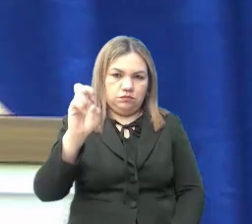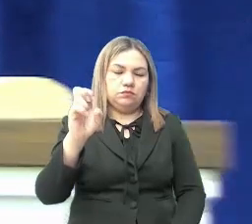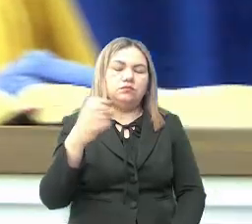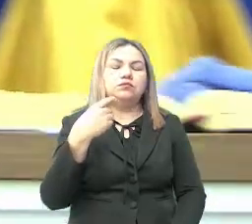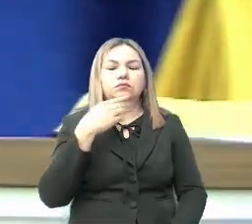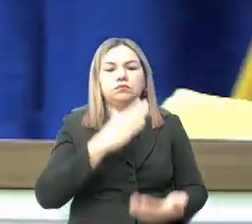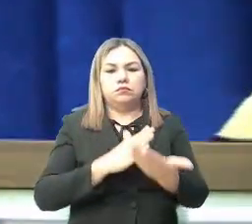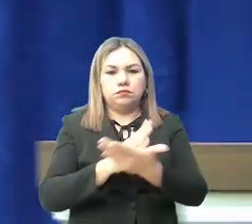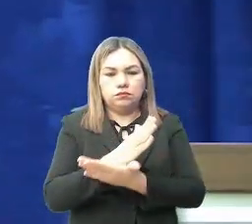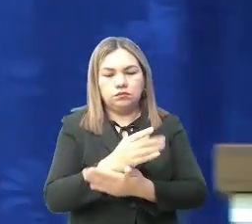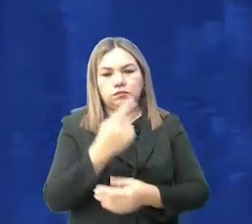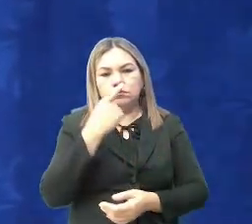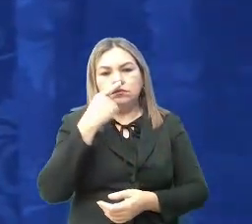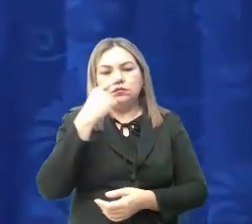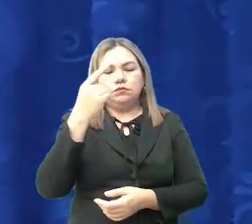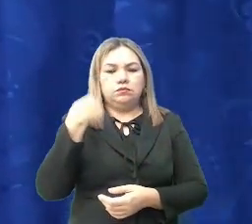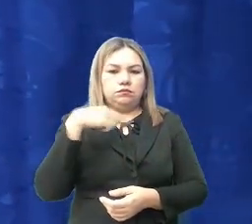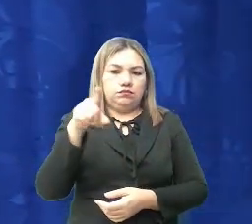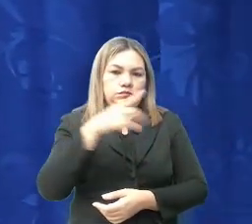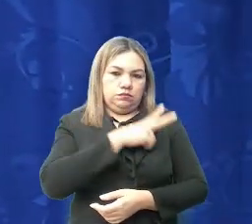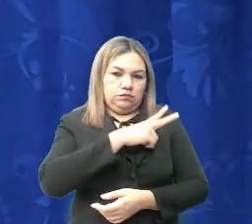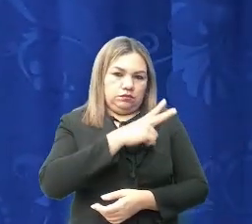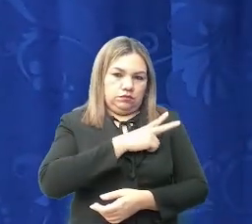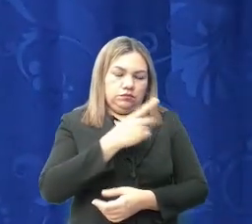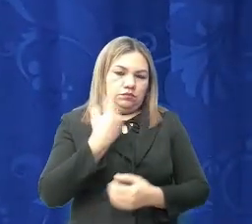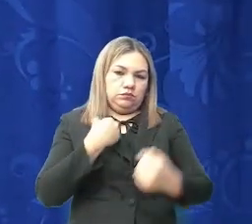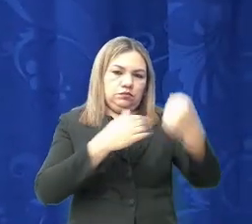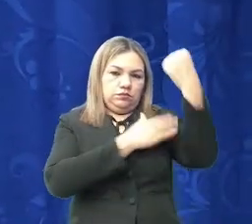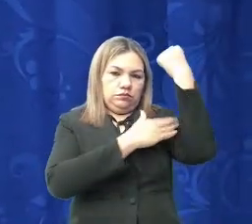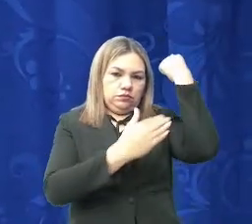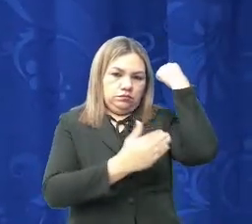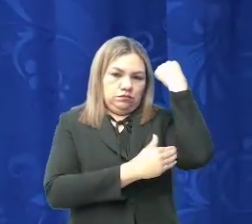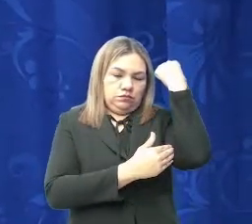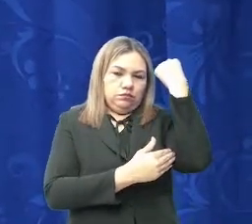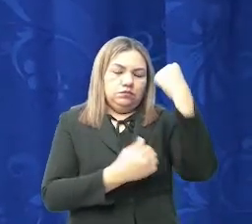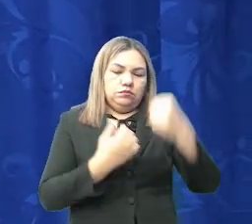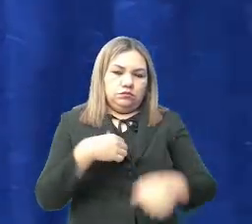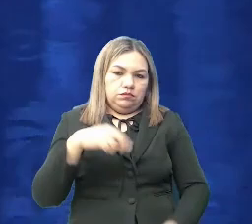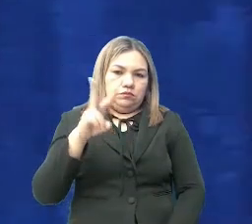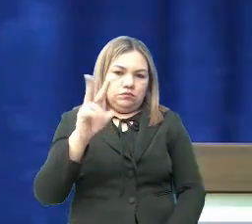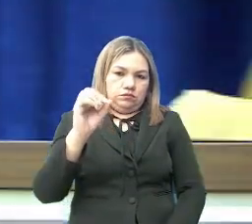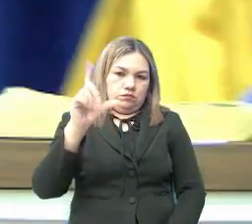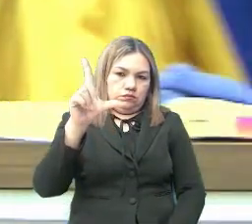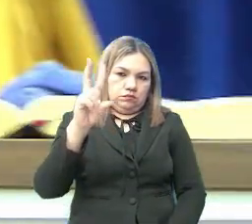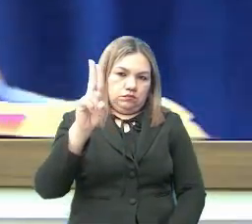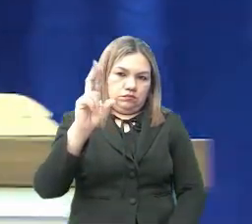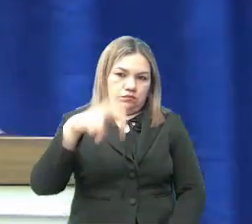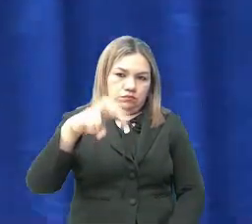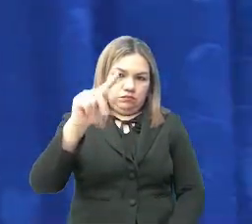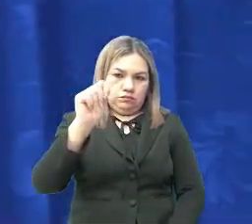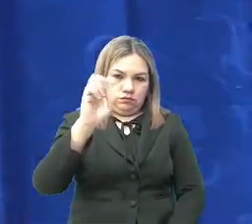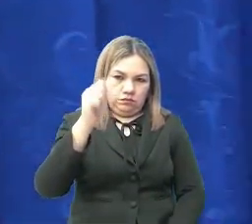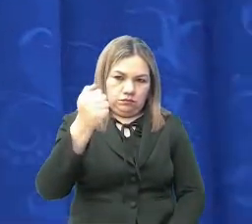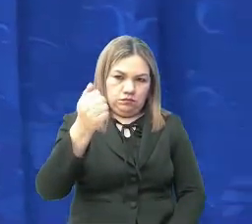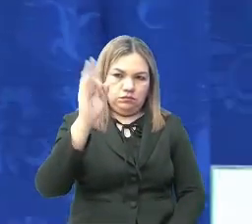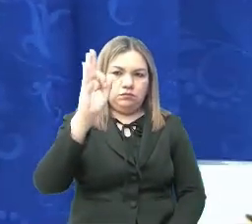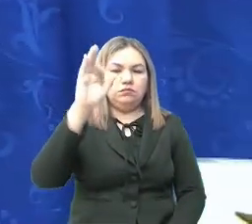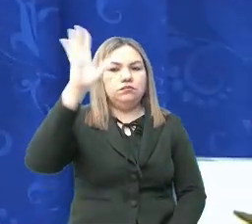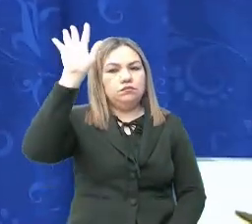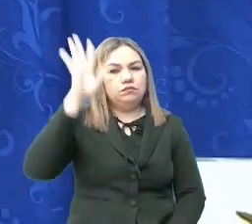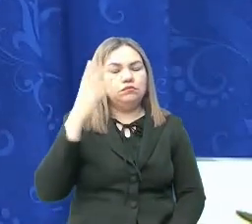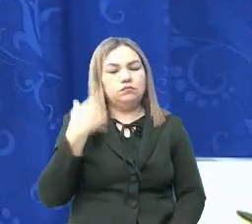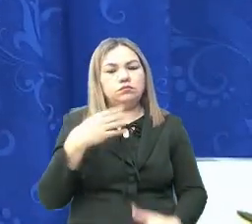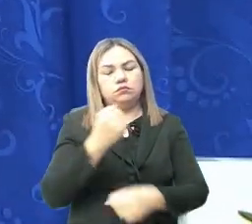you're useless? Even though you have life, you have the strength to do the will of God, to